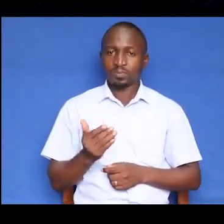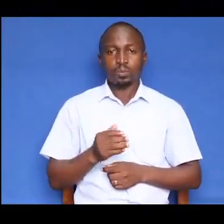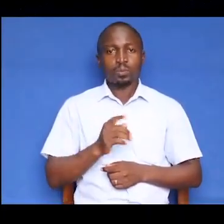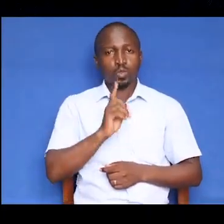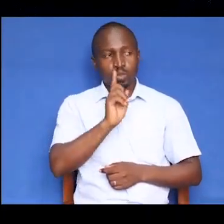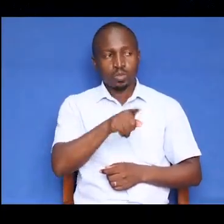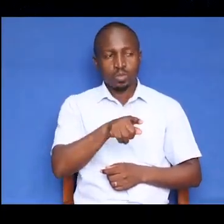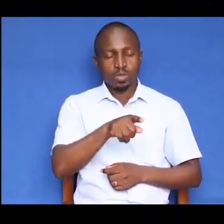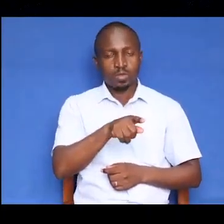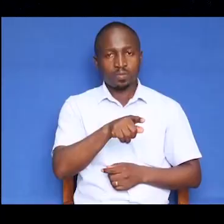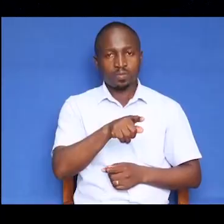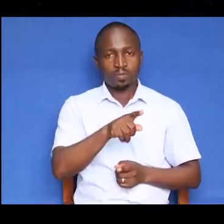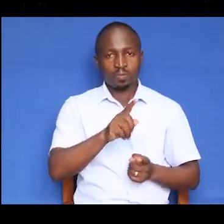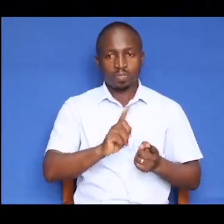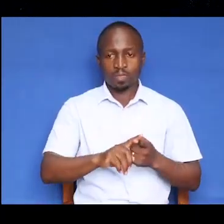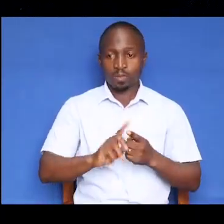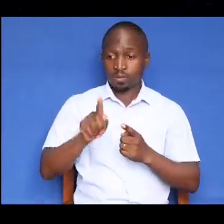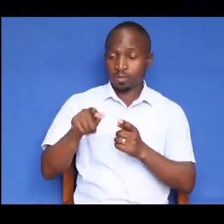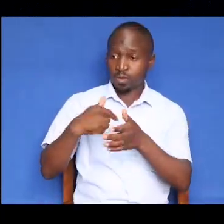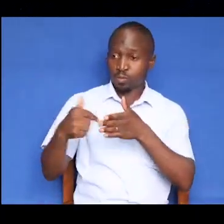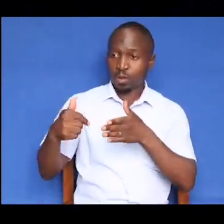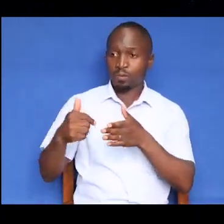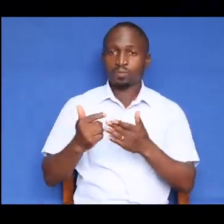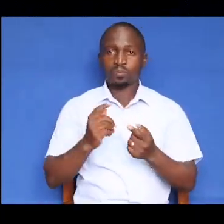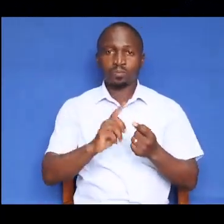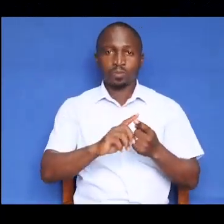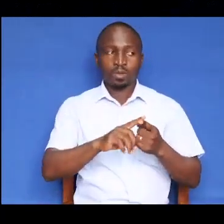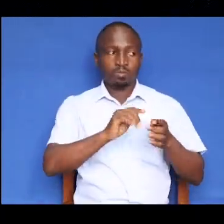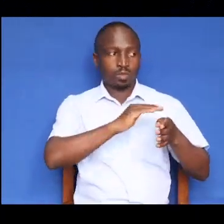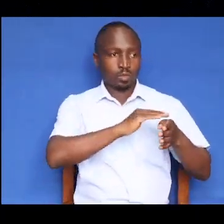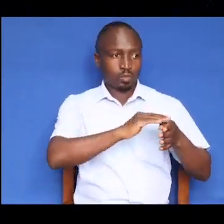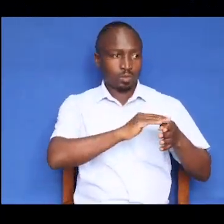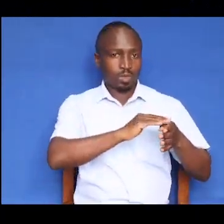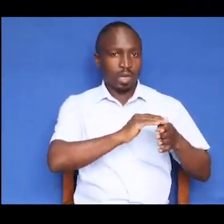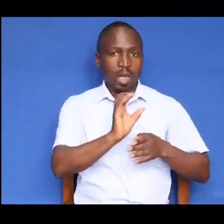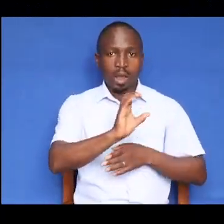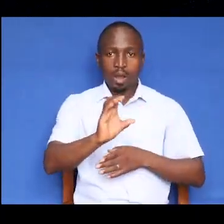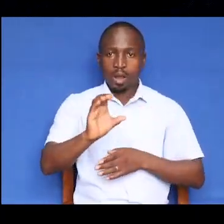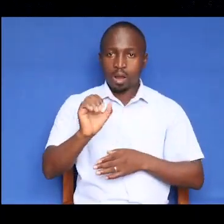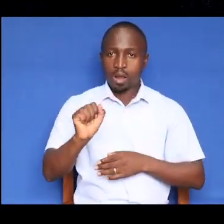there is capital consumption allowance and there is depreciation.